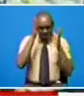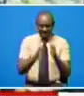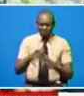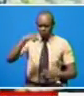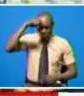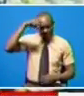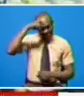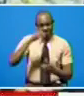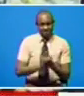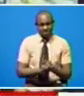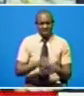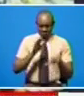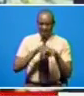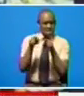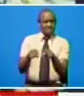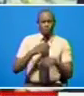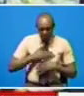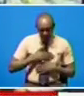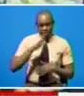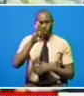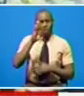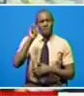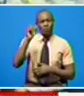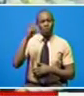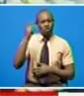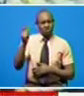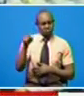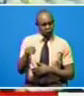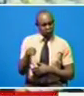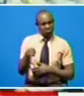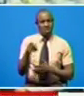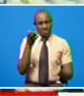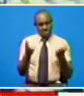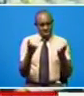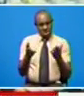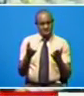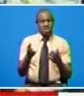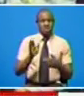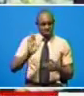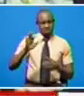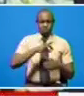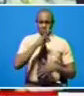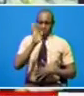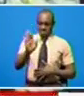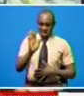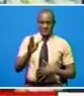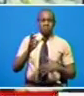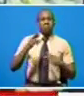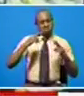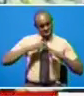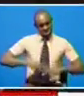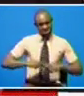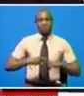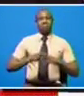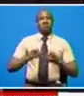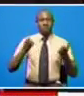wiser than Honorable Biwott, and may his soul rest in eternal